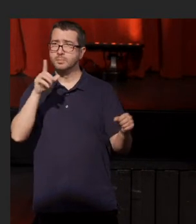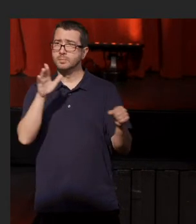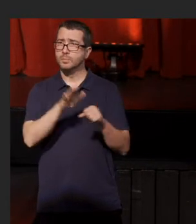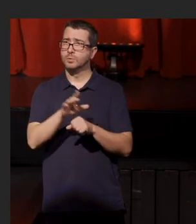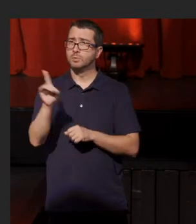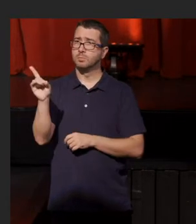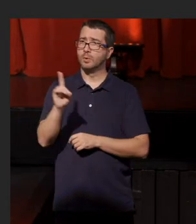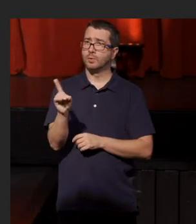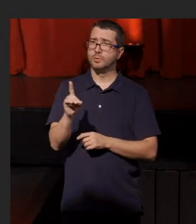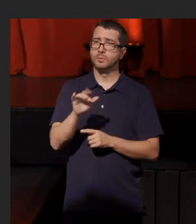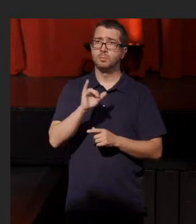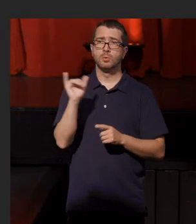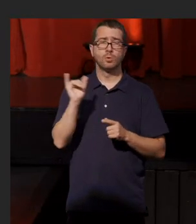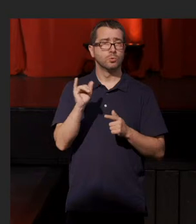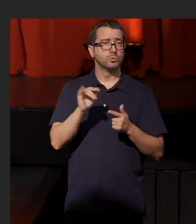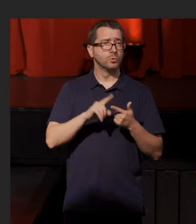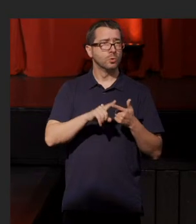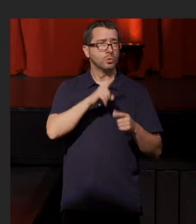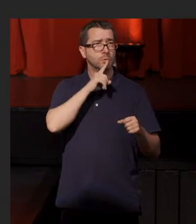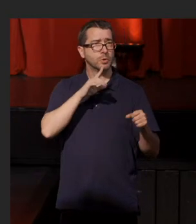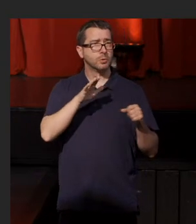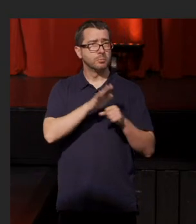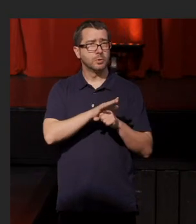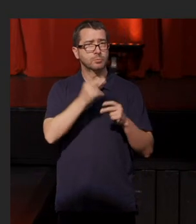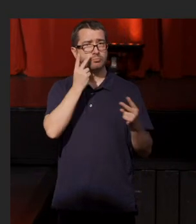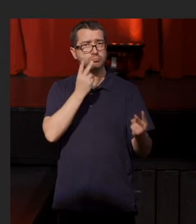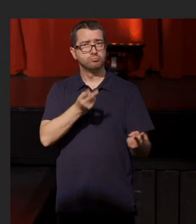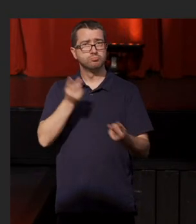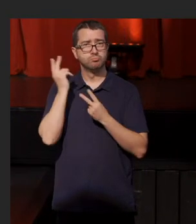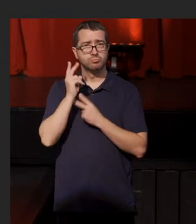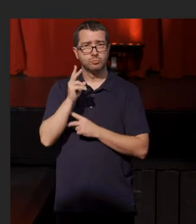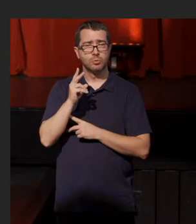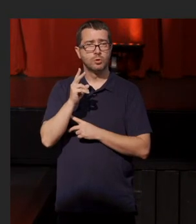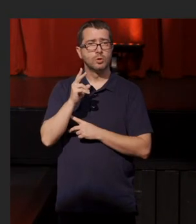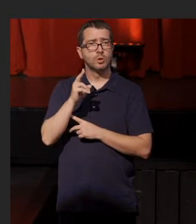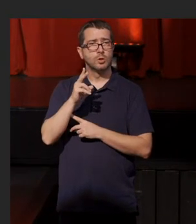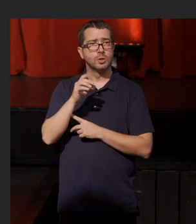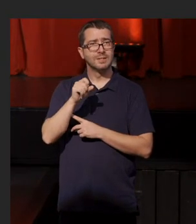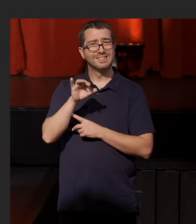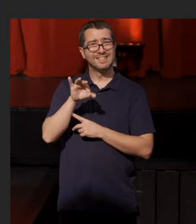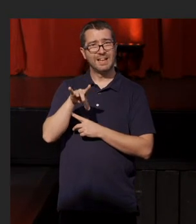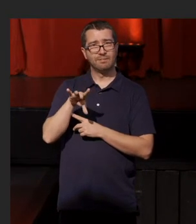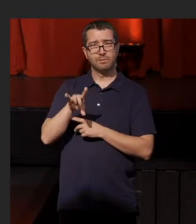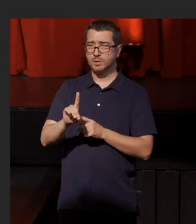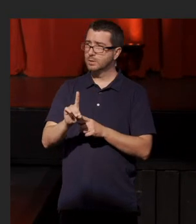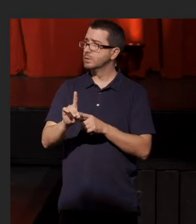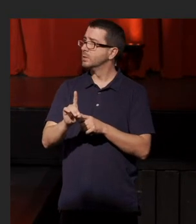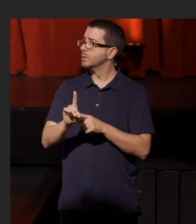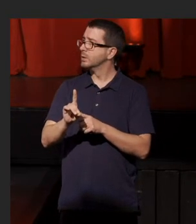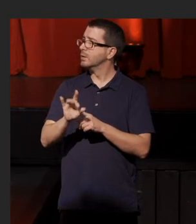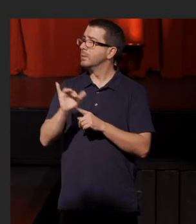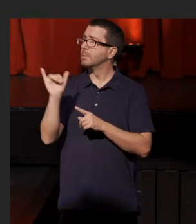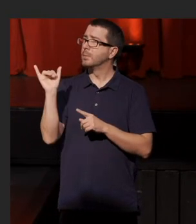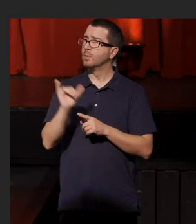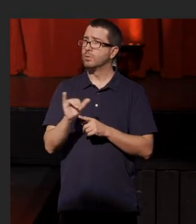democracy, committed to the memory of Robert L. Stanfield, but in fact were able to